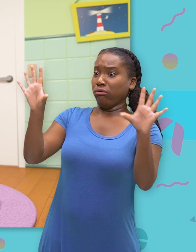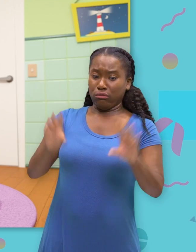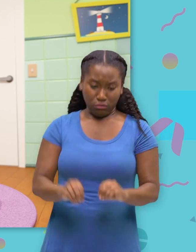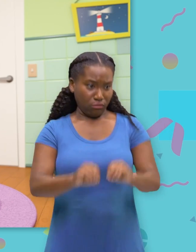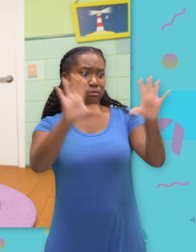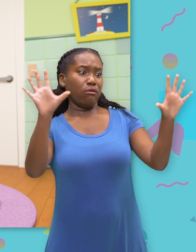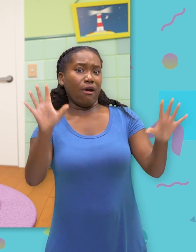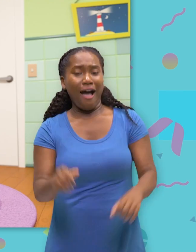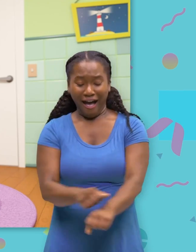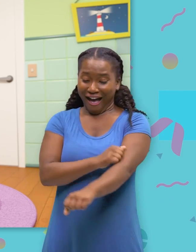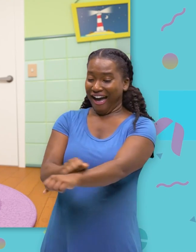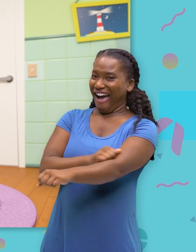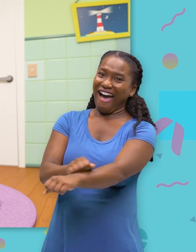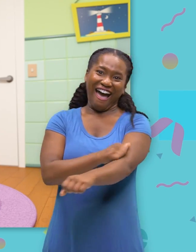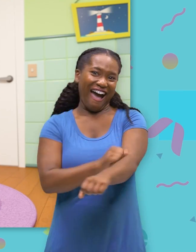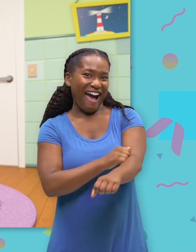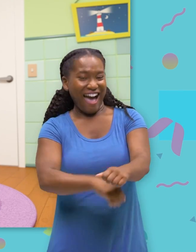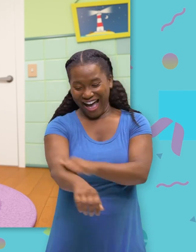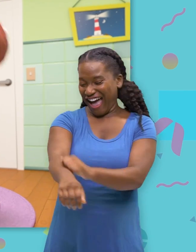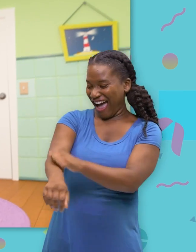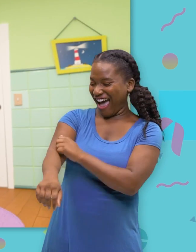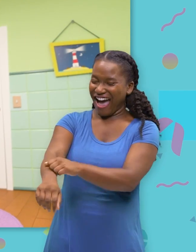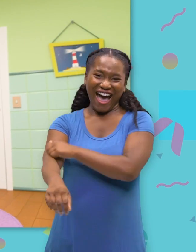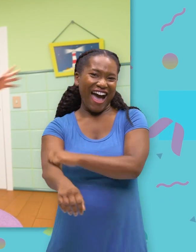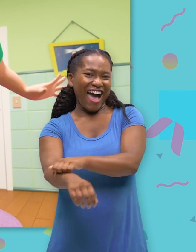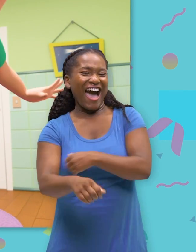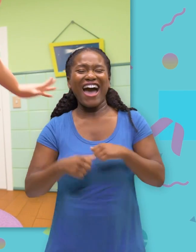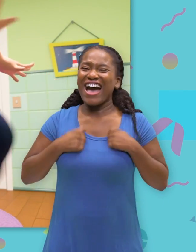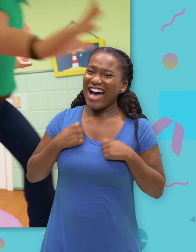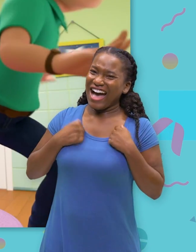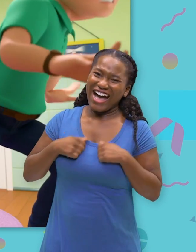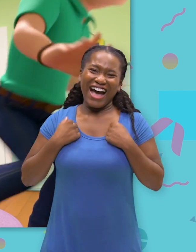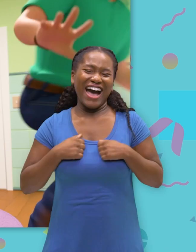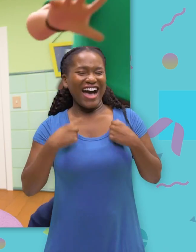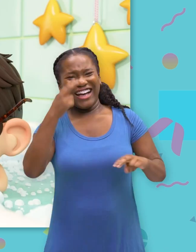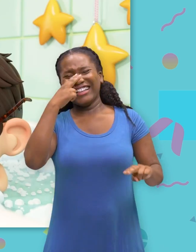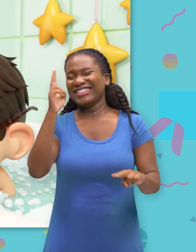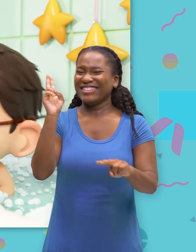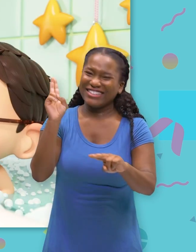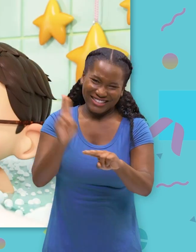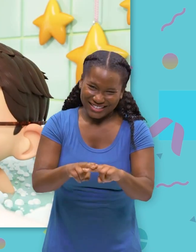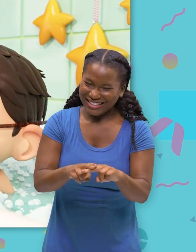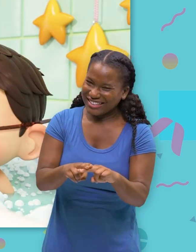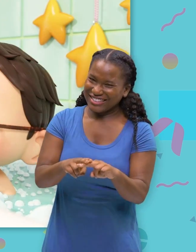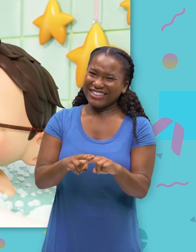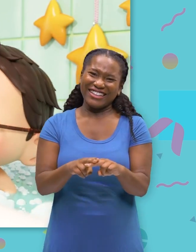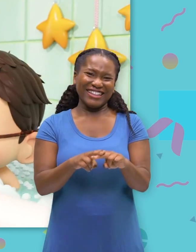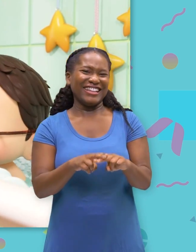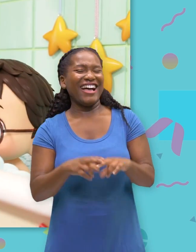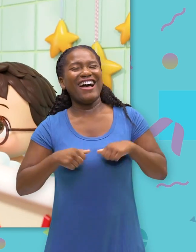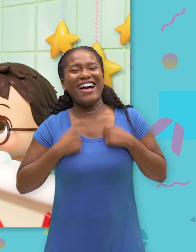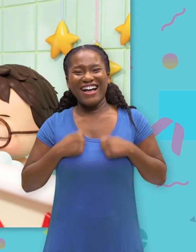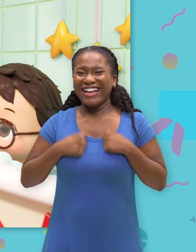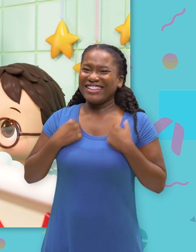Splash and laugh, do. Splash and laugh, do. So much fun,